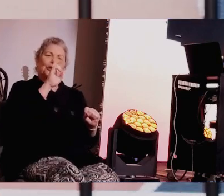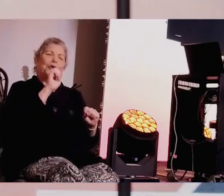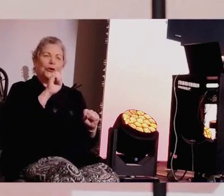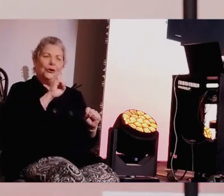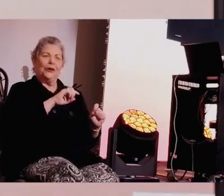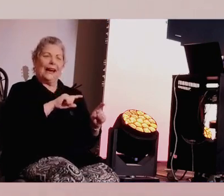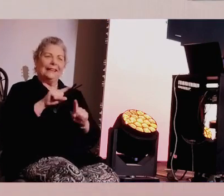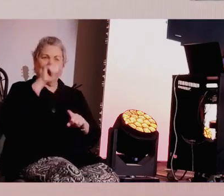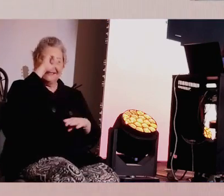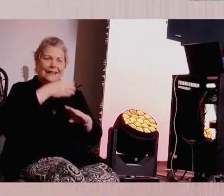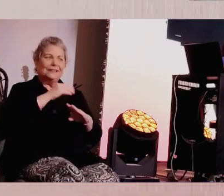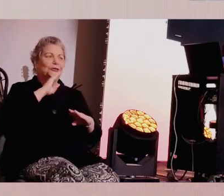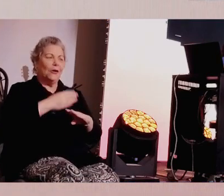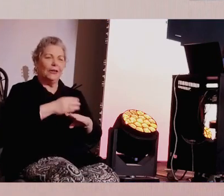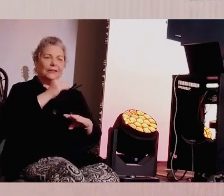daughters?